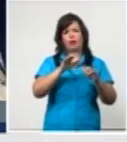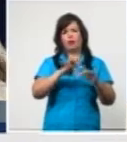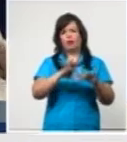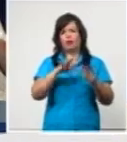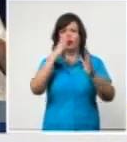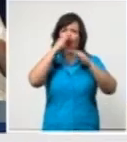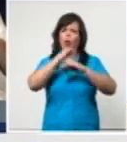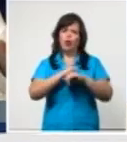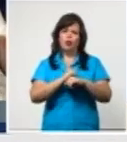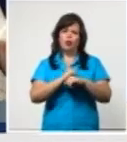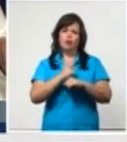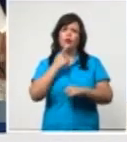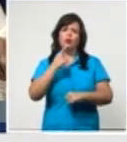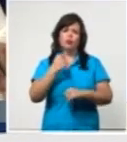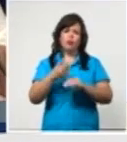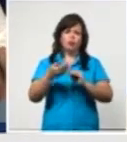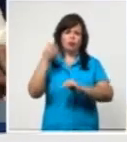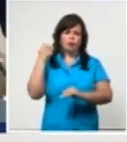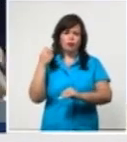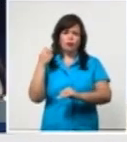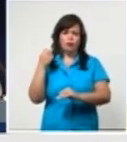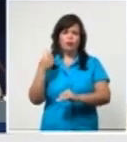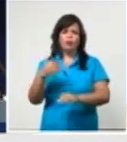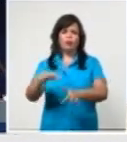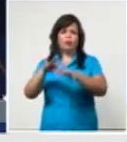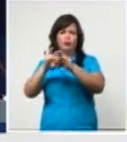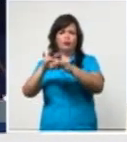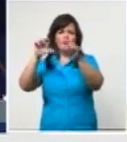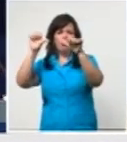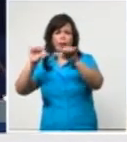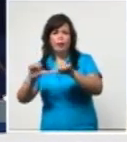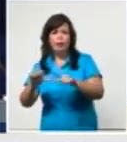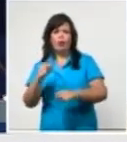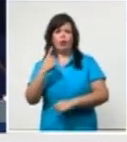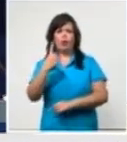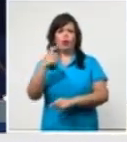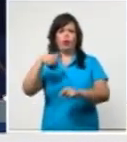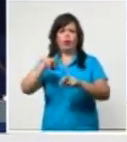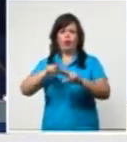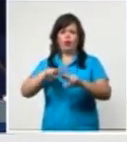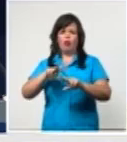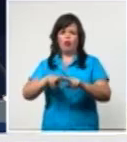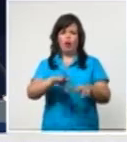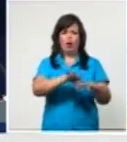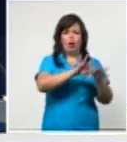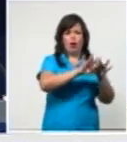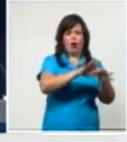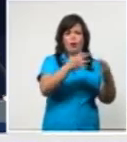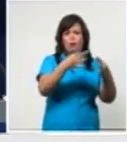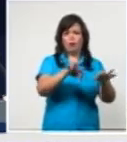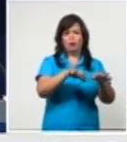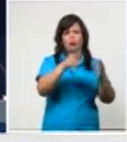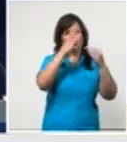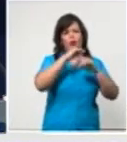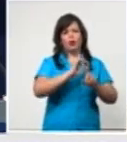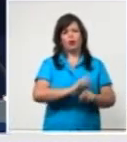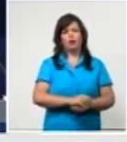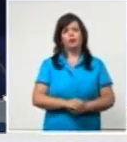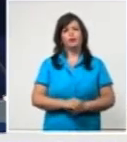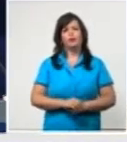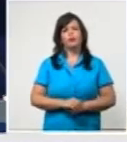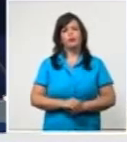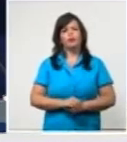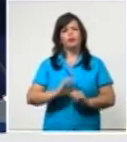cases of COVID-19. The number does not change. And what is really increasing is the number of active